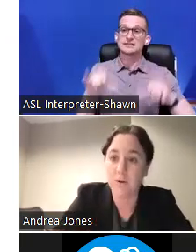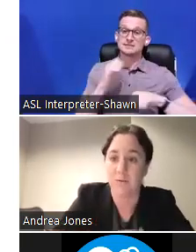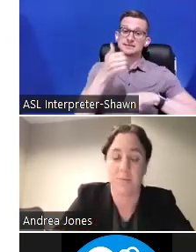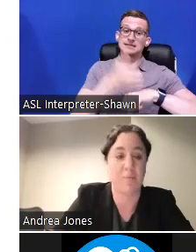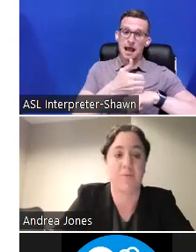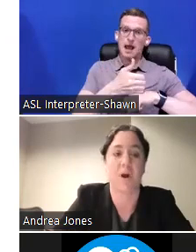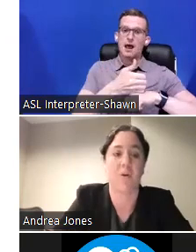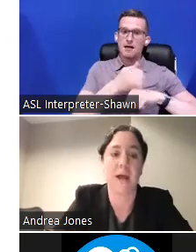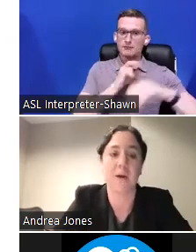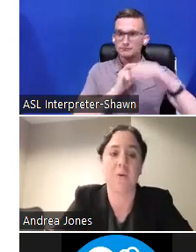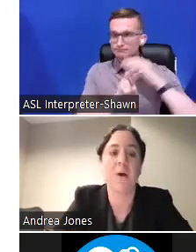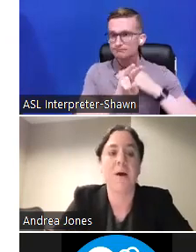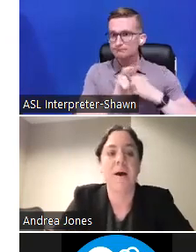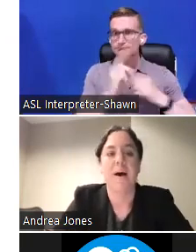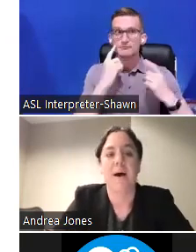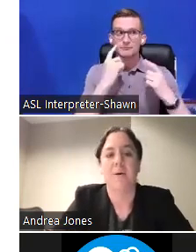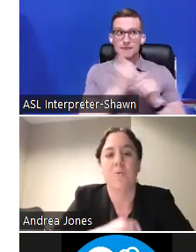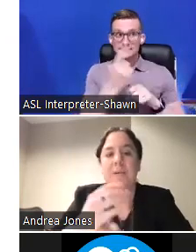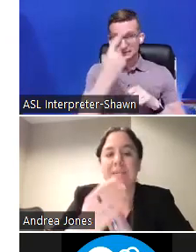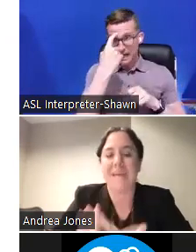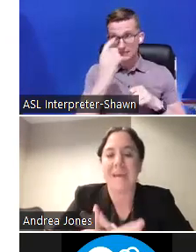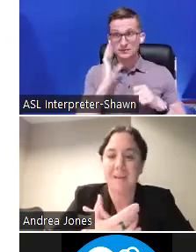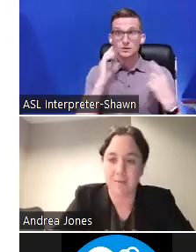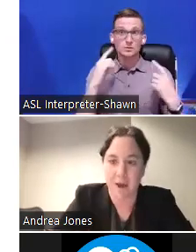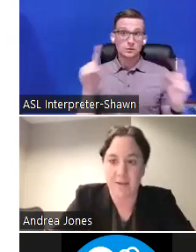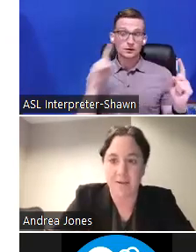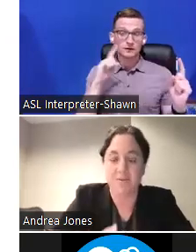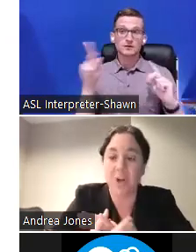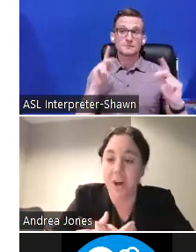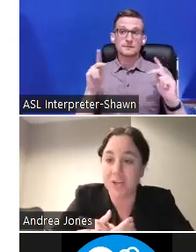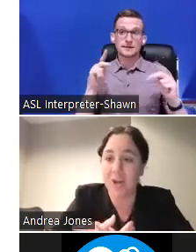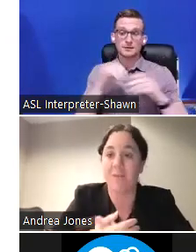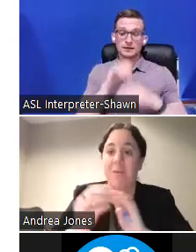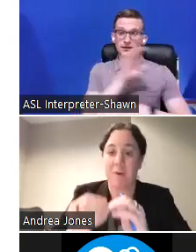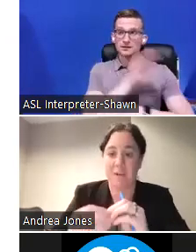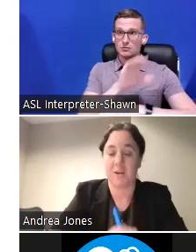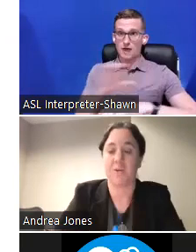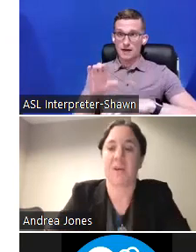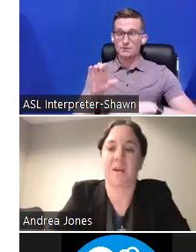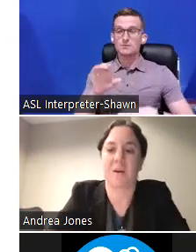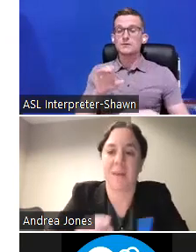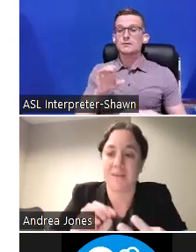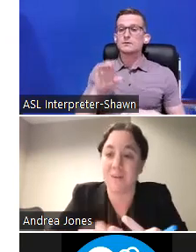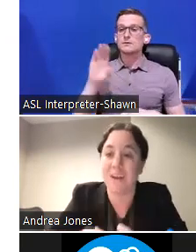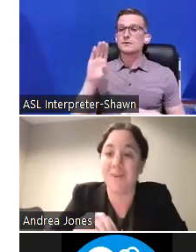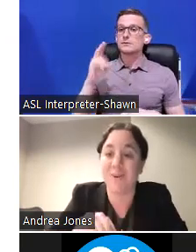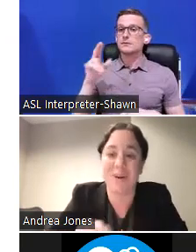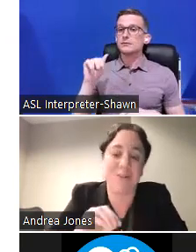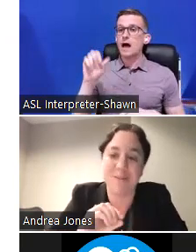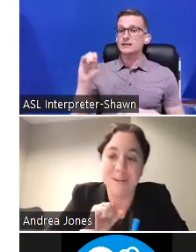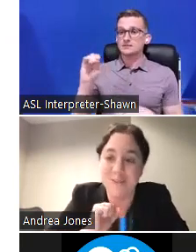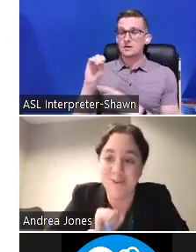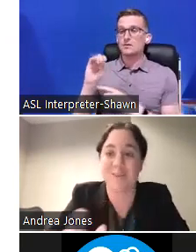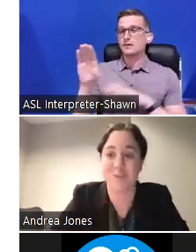work for the people of Colorado. We delayed the launch of the BHAs. I know that's the Behavioral